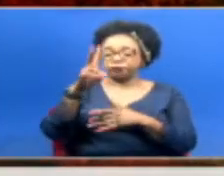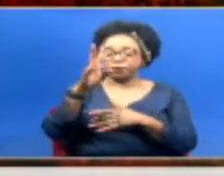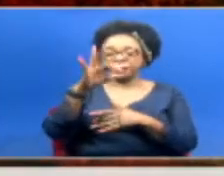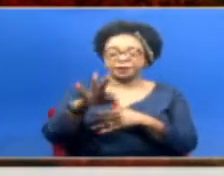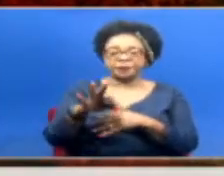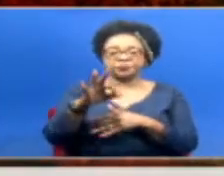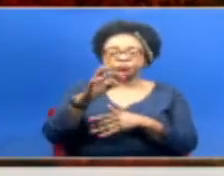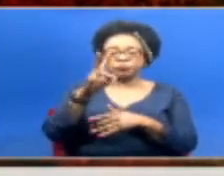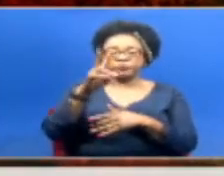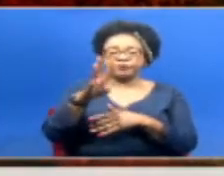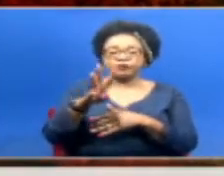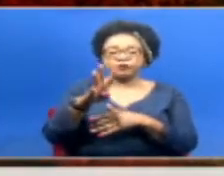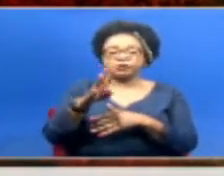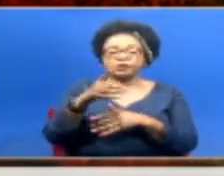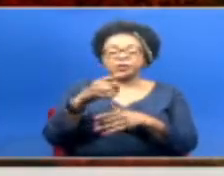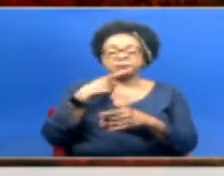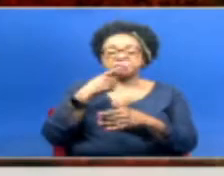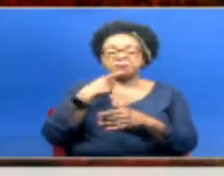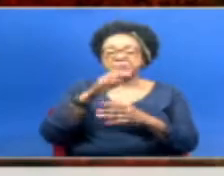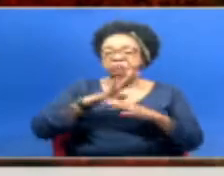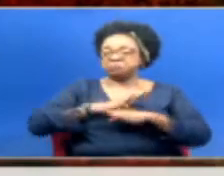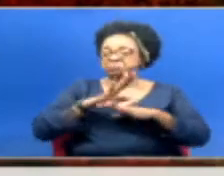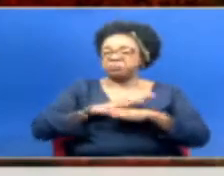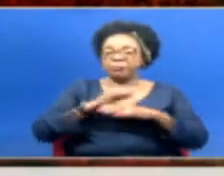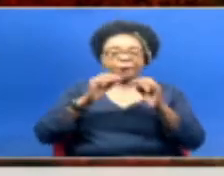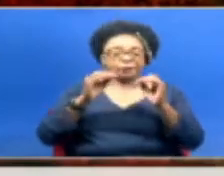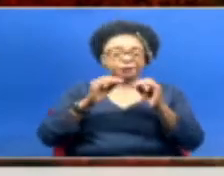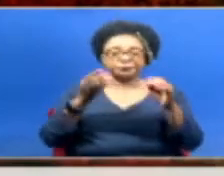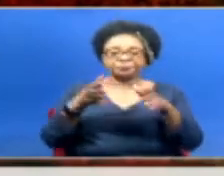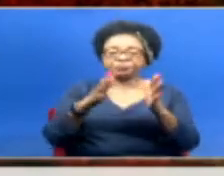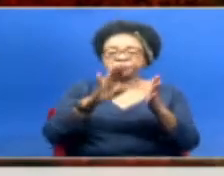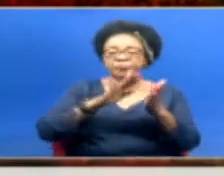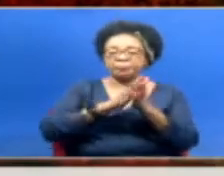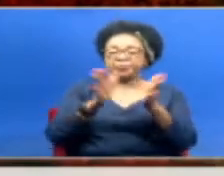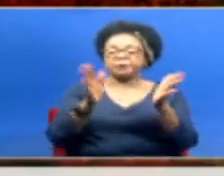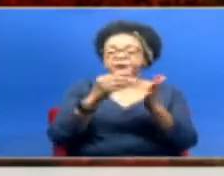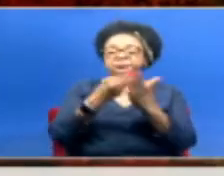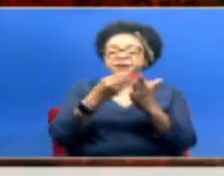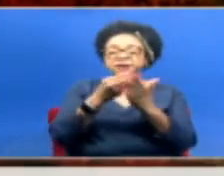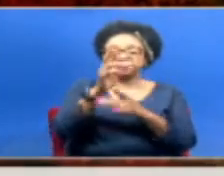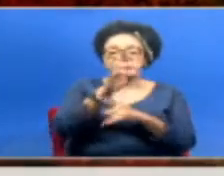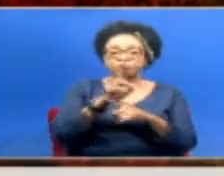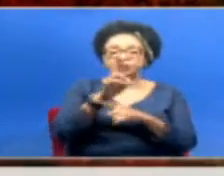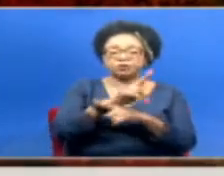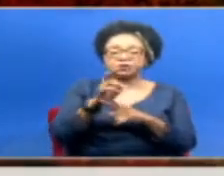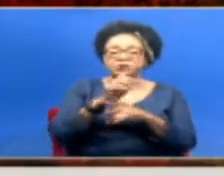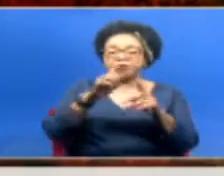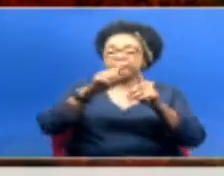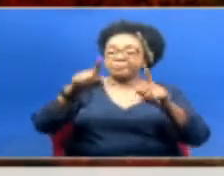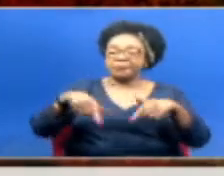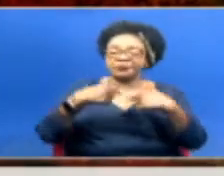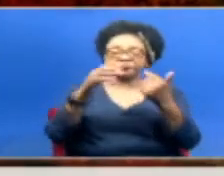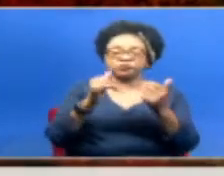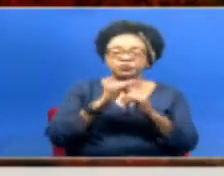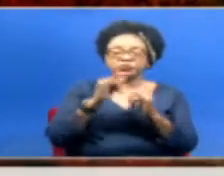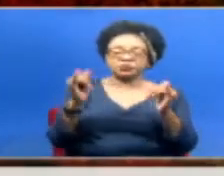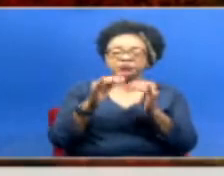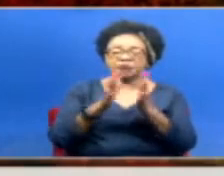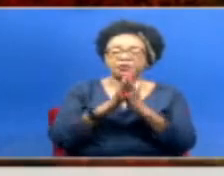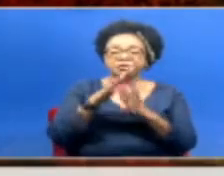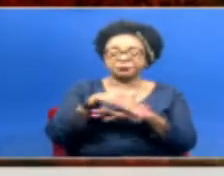2023-2024, expressing their dissatisfaction with the way public money is being used, thus demanding for integrity and